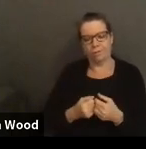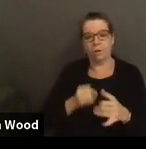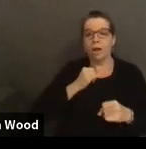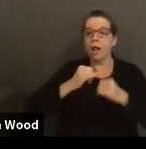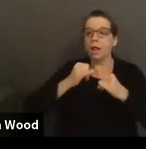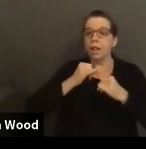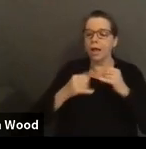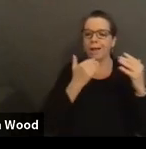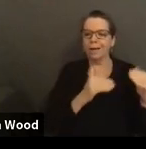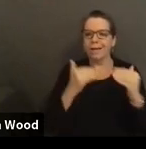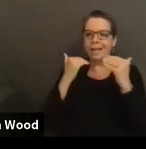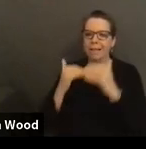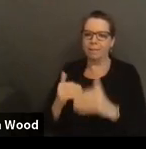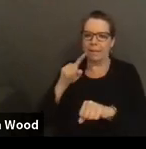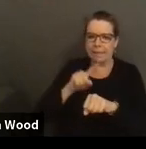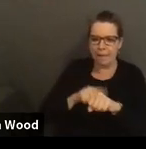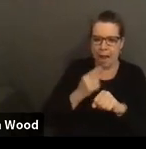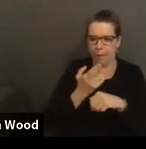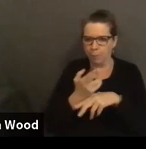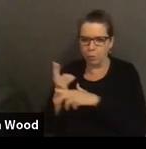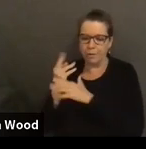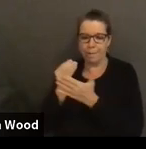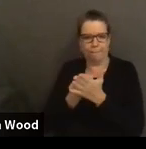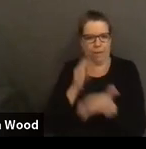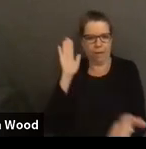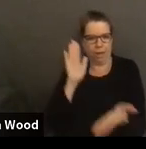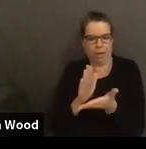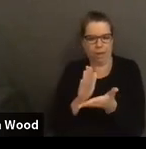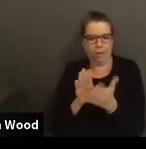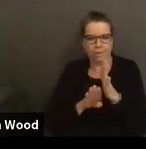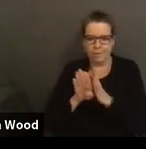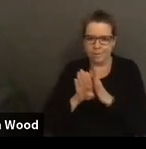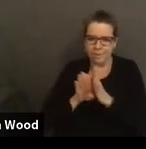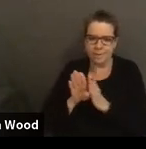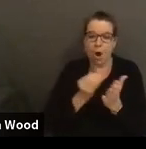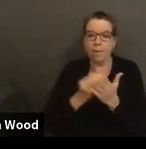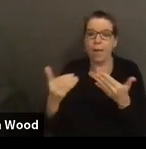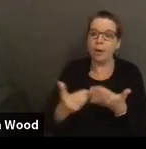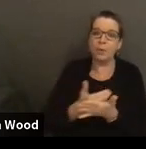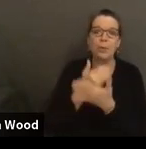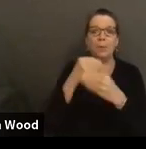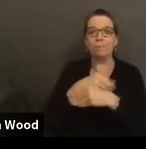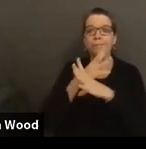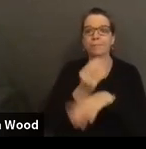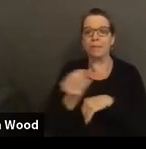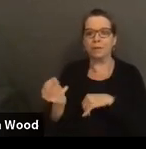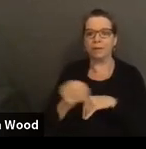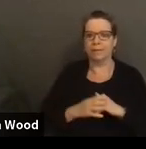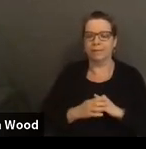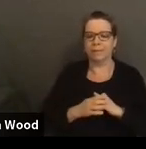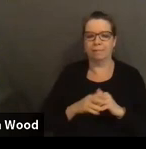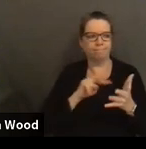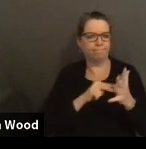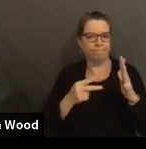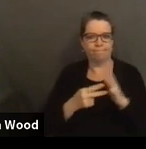is limited time, resources, and money to build and or buy new solutions. And so therefore, what can